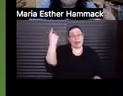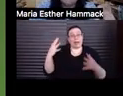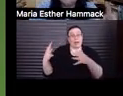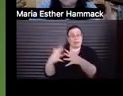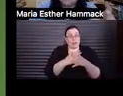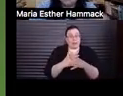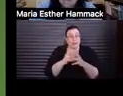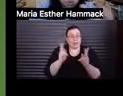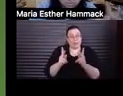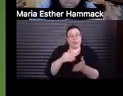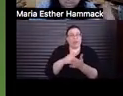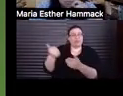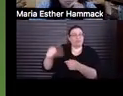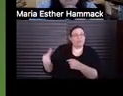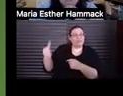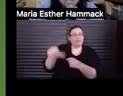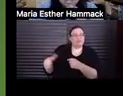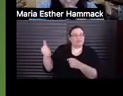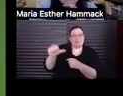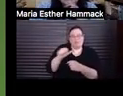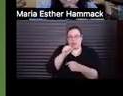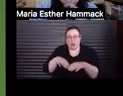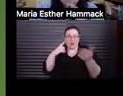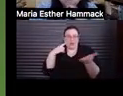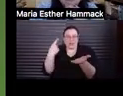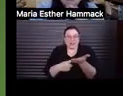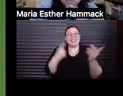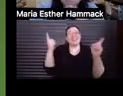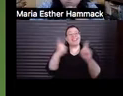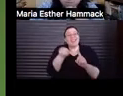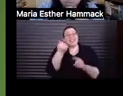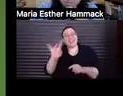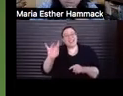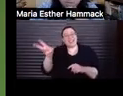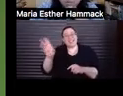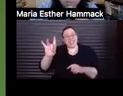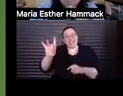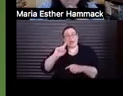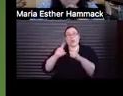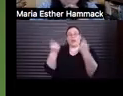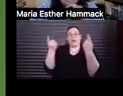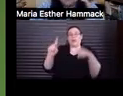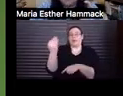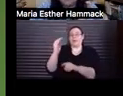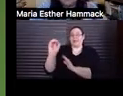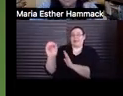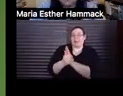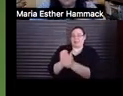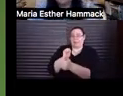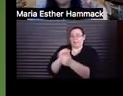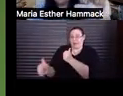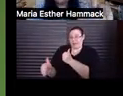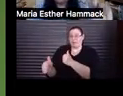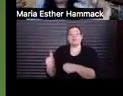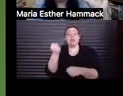was often denied or not on the table until 1868 with the passing of the 14th Amendment. But it is important to note